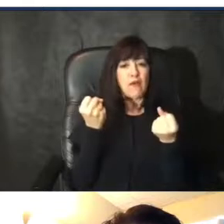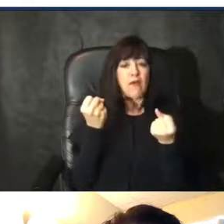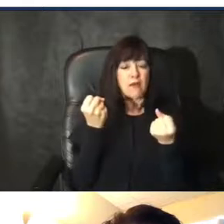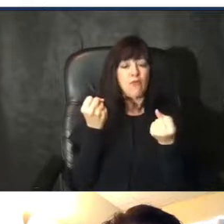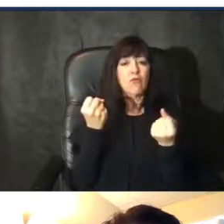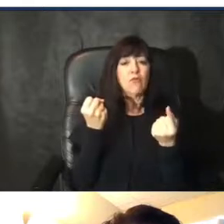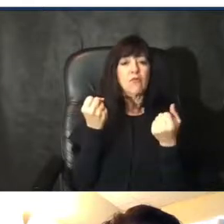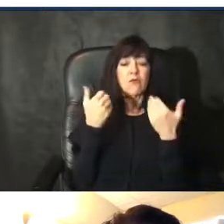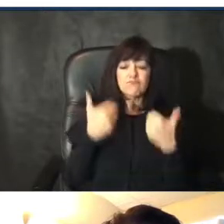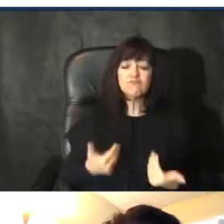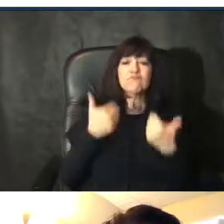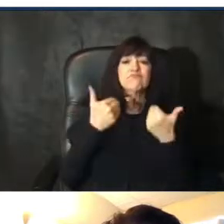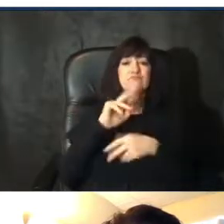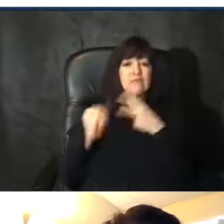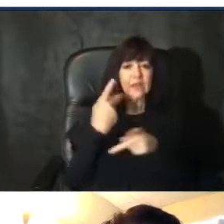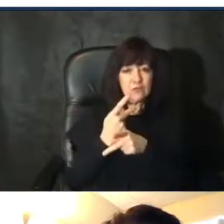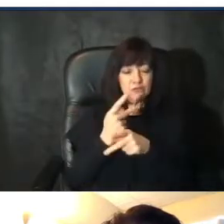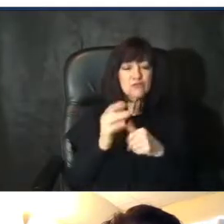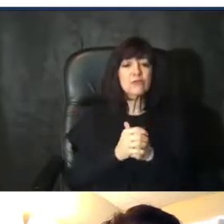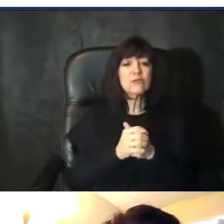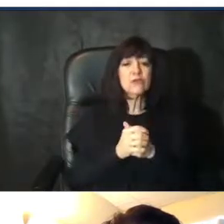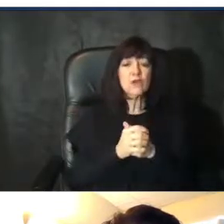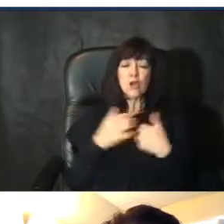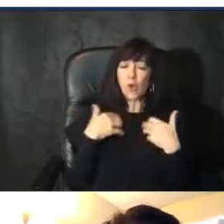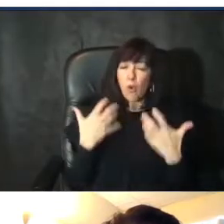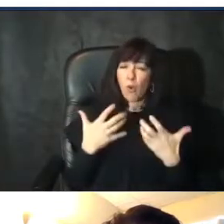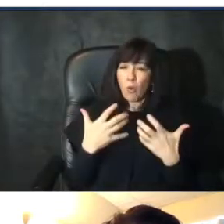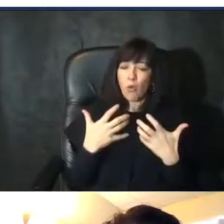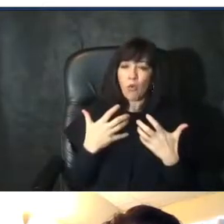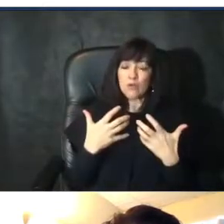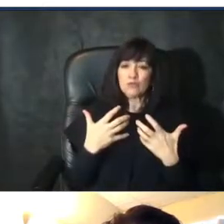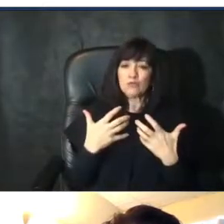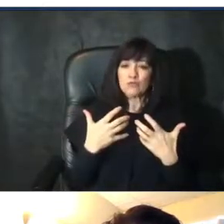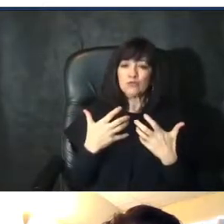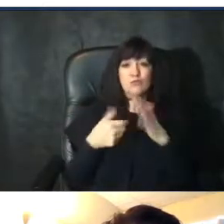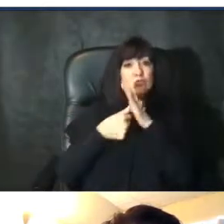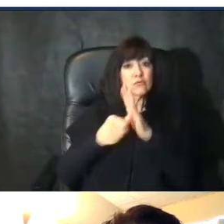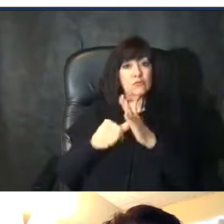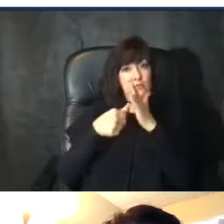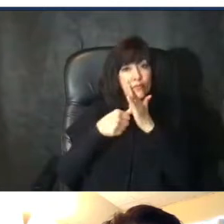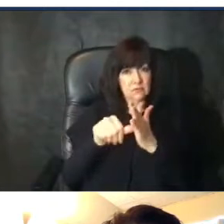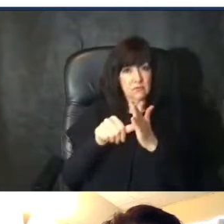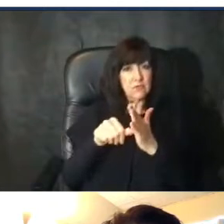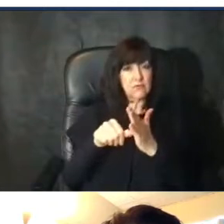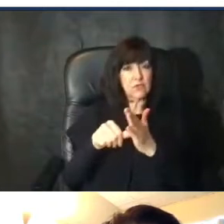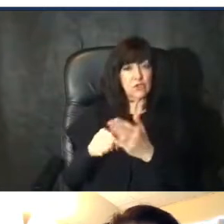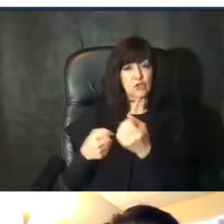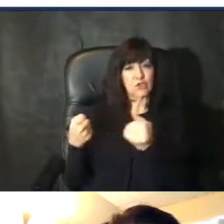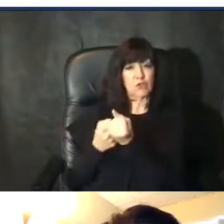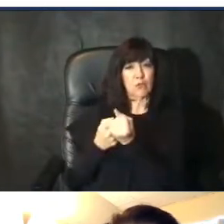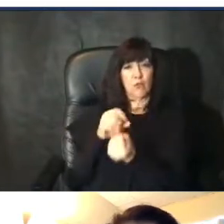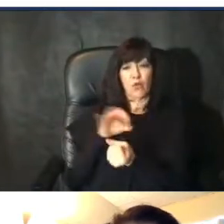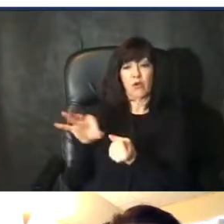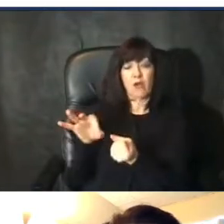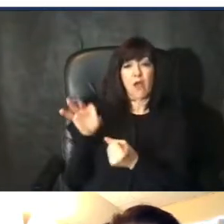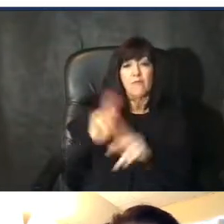highlight the importance of understanding the support of the caregivers, of the adults in the lives of